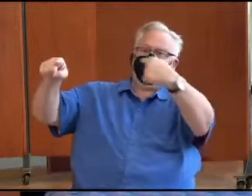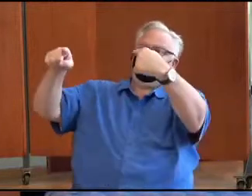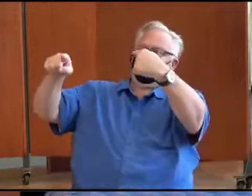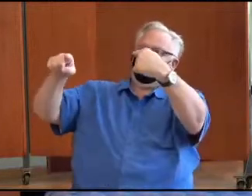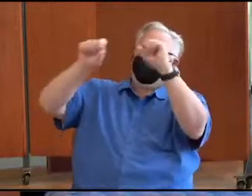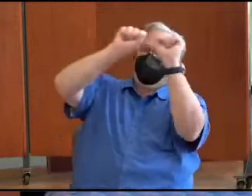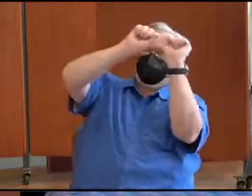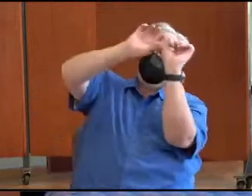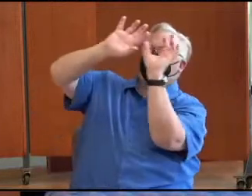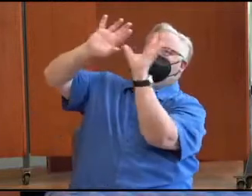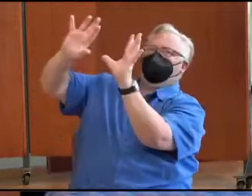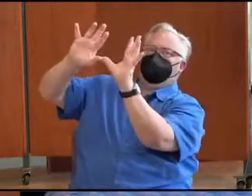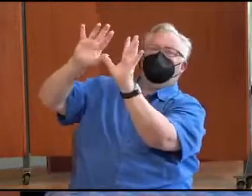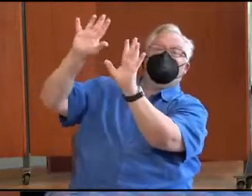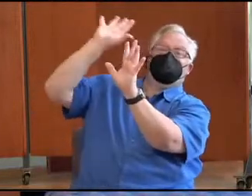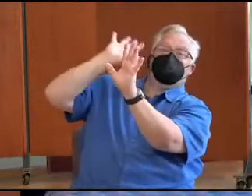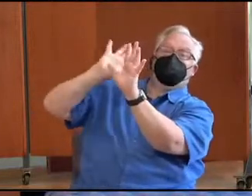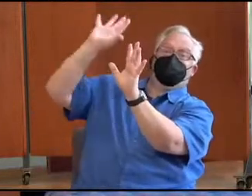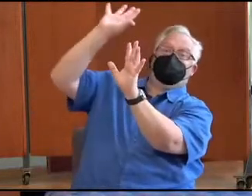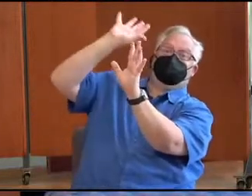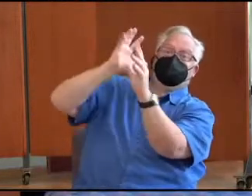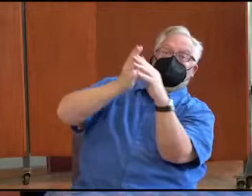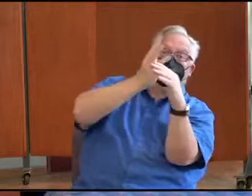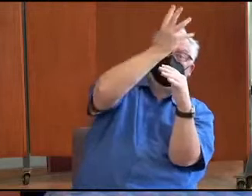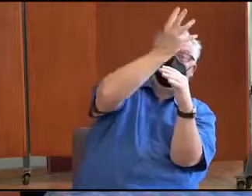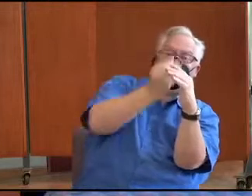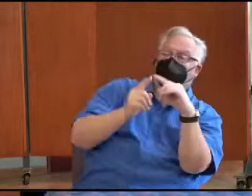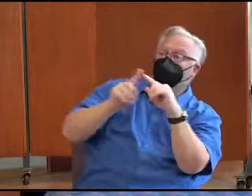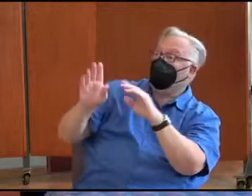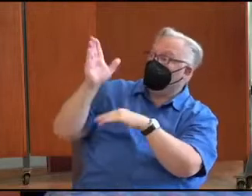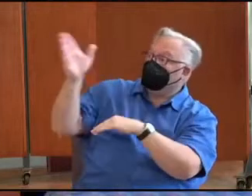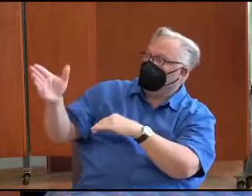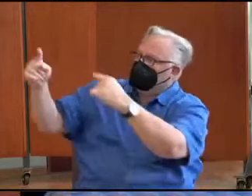gone. The future is not yet here.